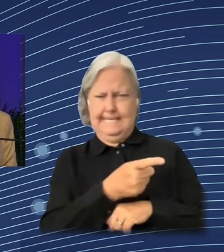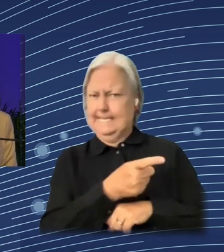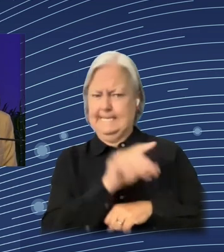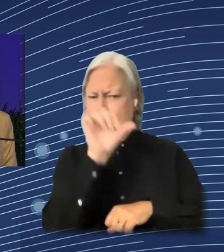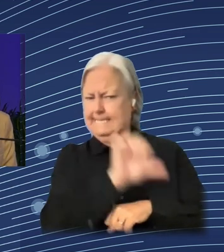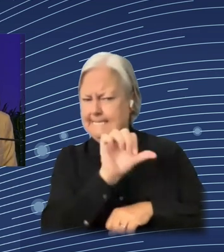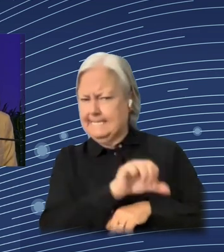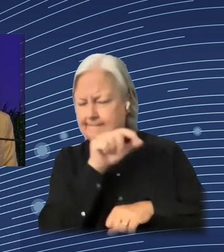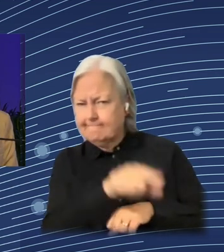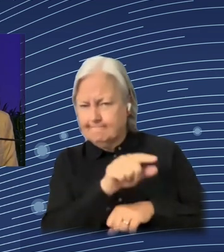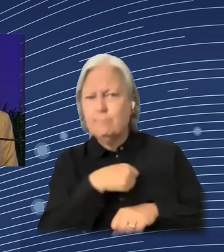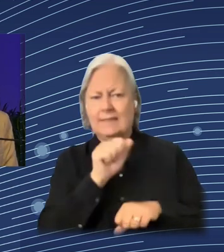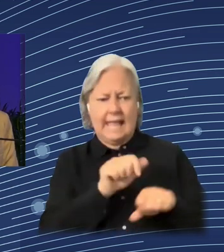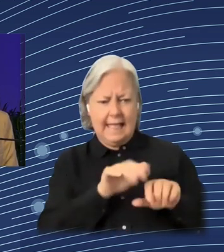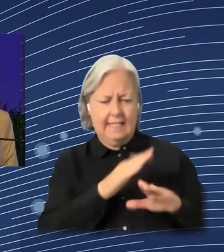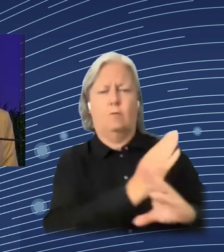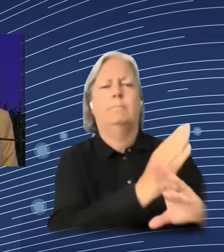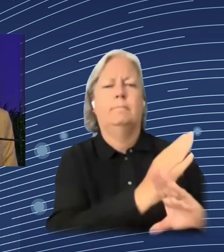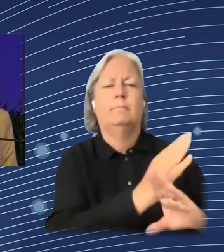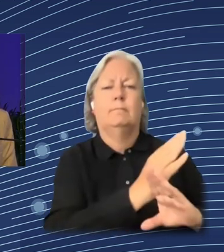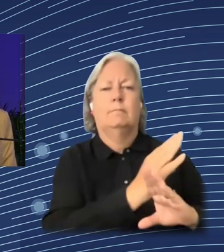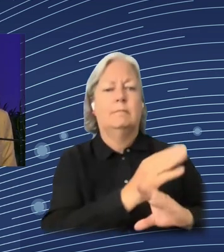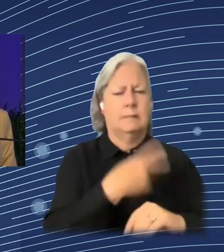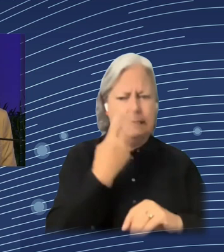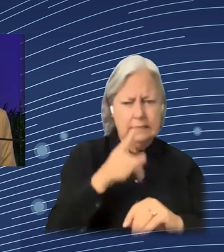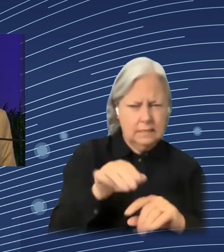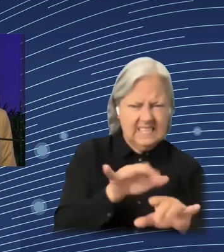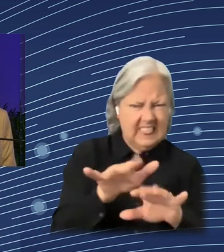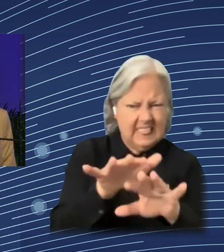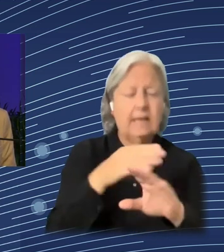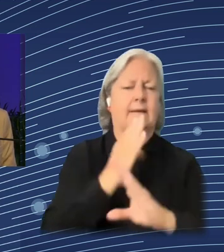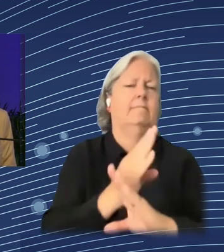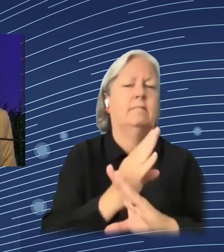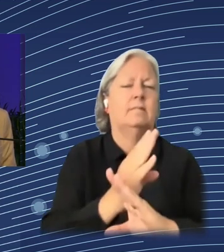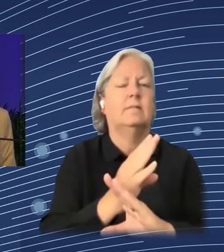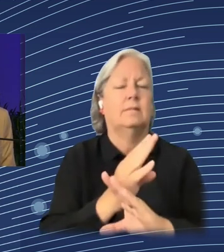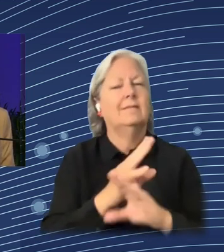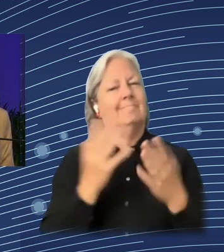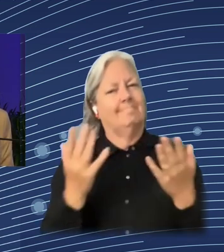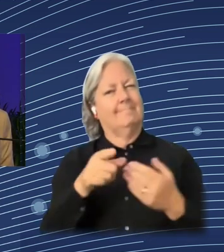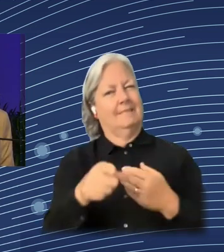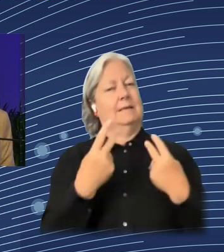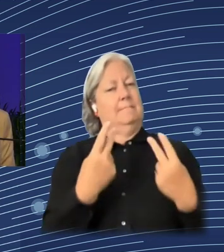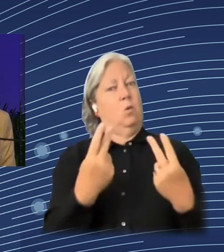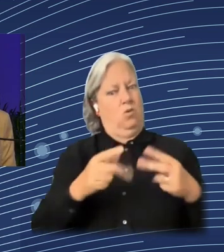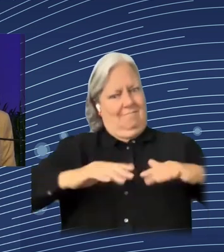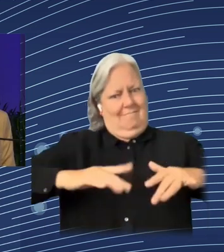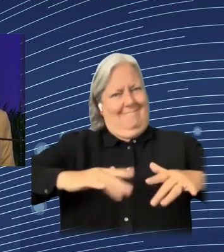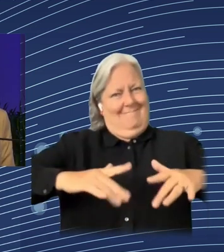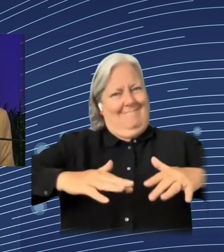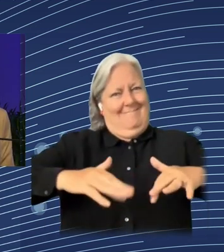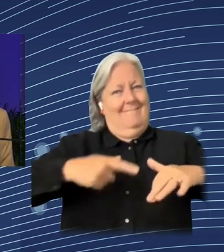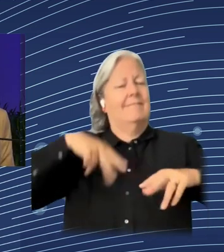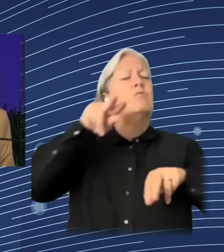are have taken place. And this is very important, especially in the case of